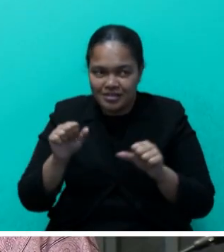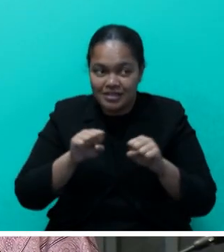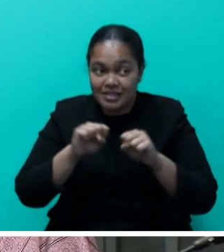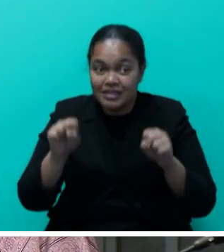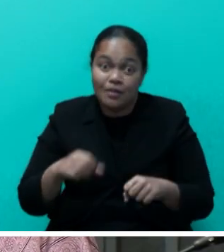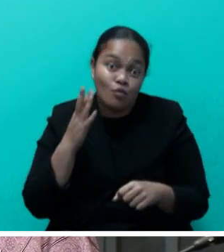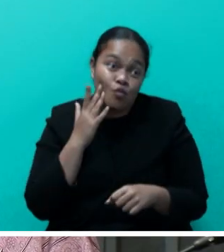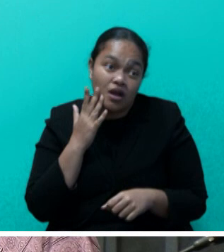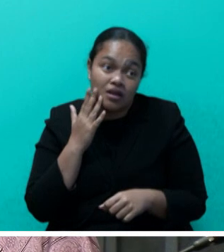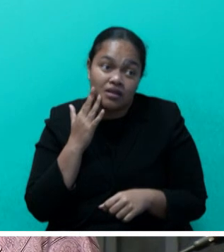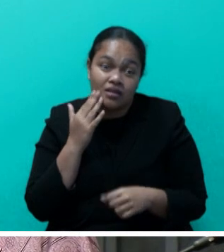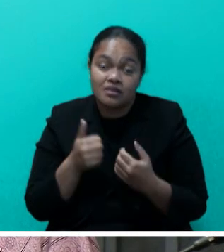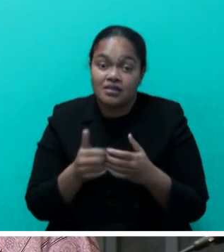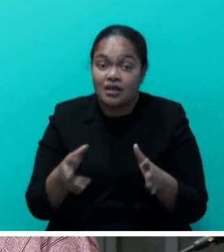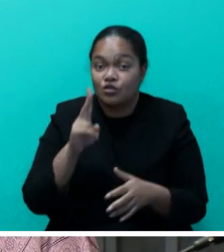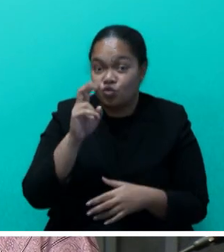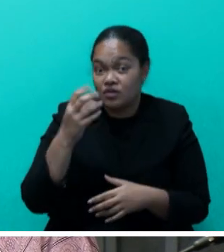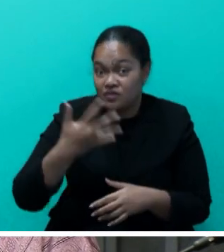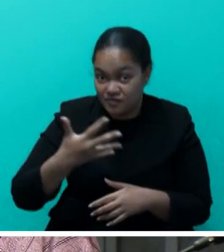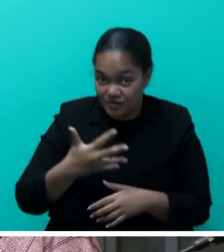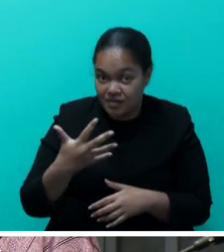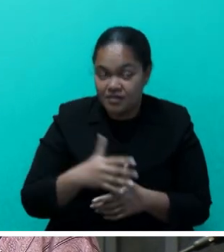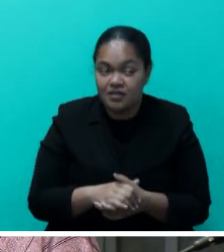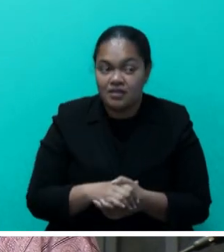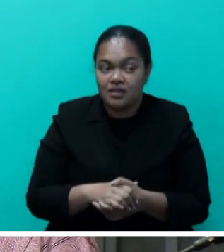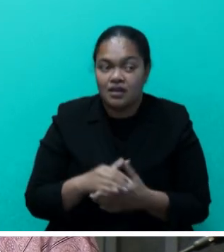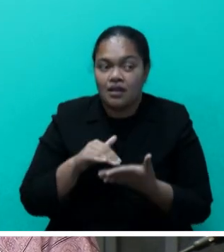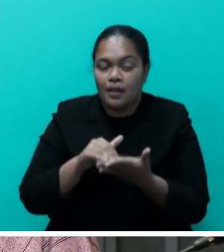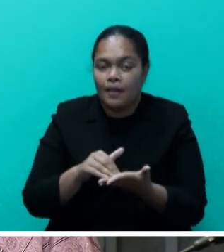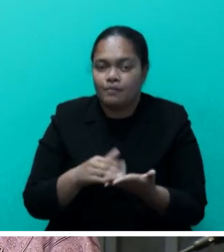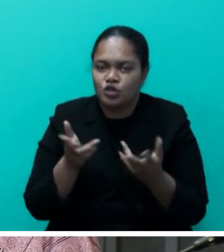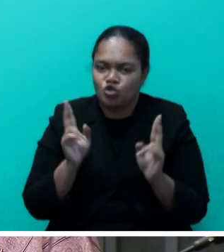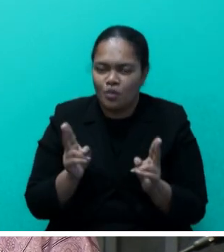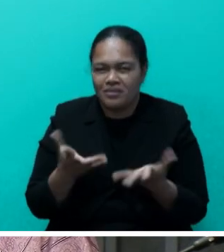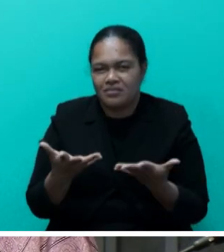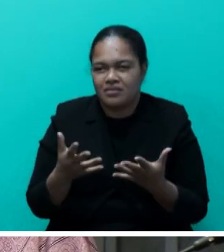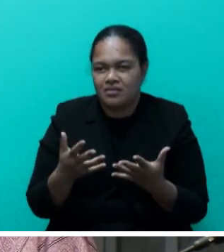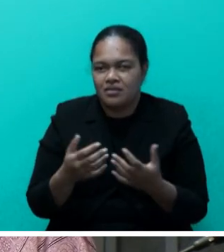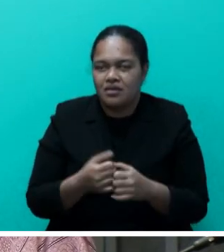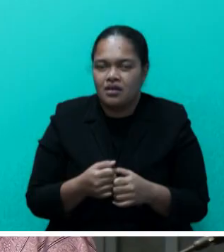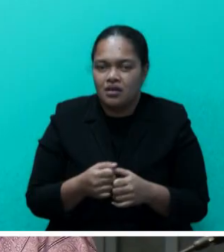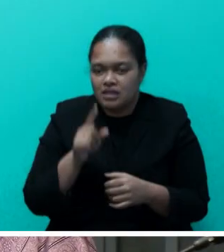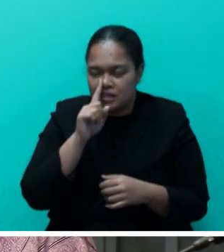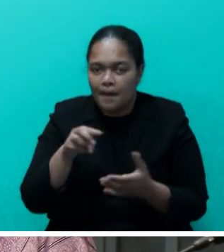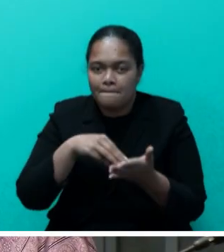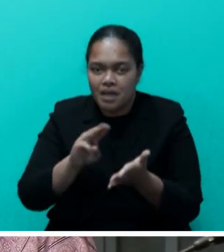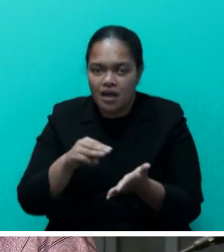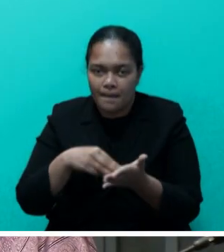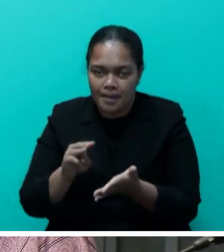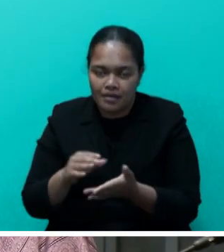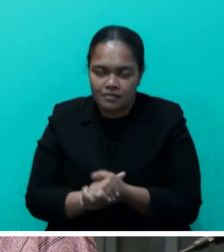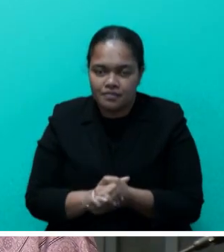in 2015. It helps normalize examination scores to account for varying